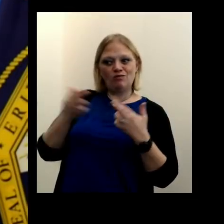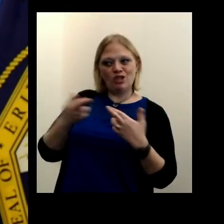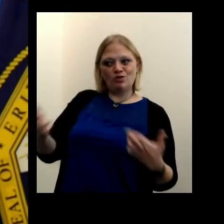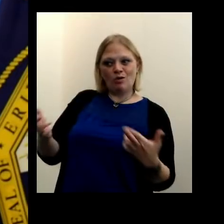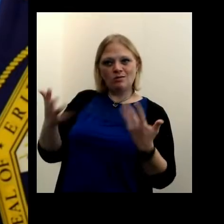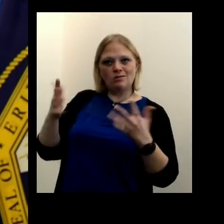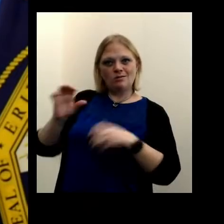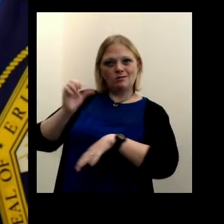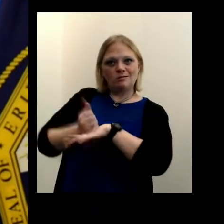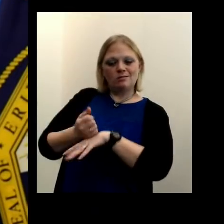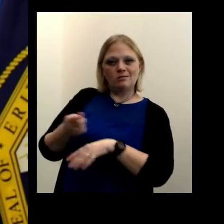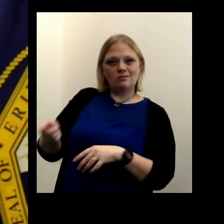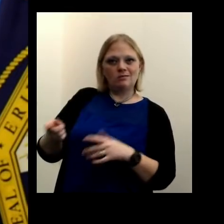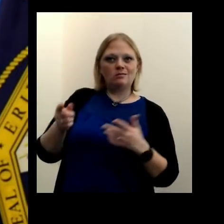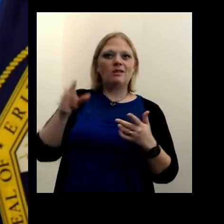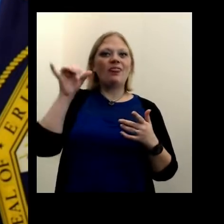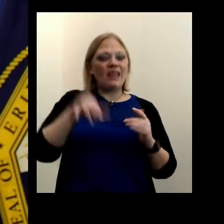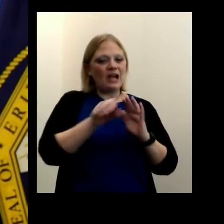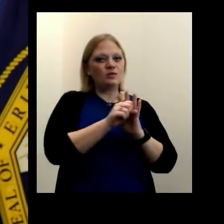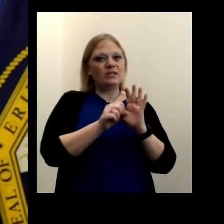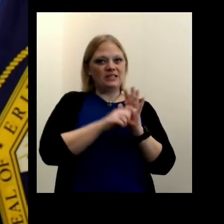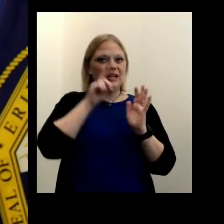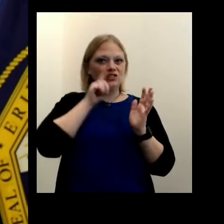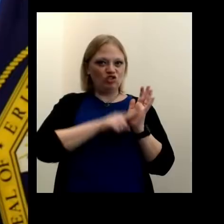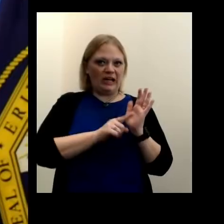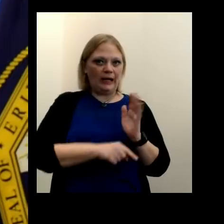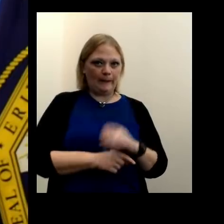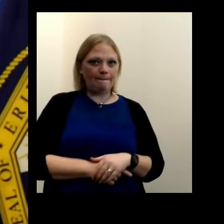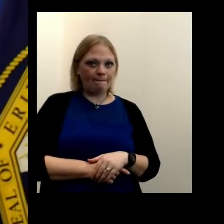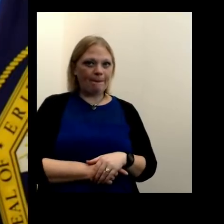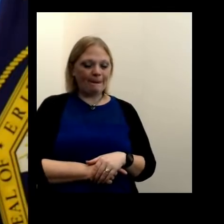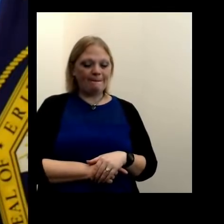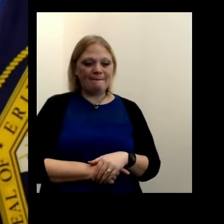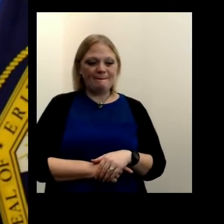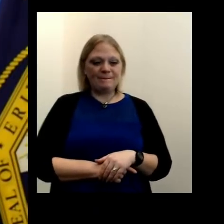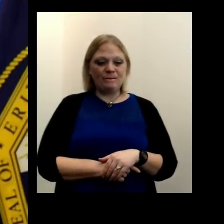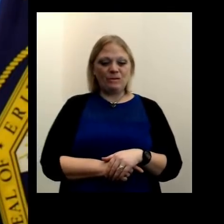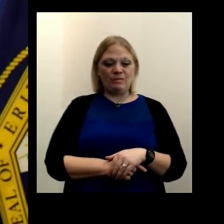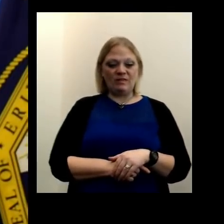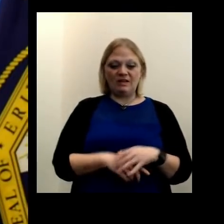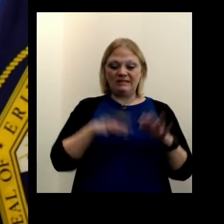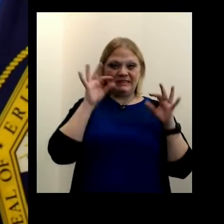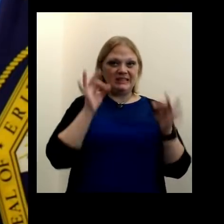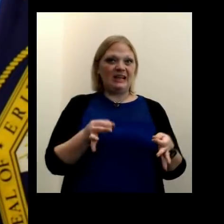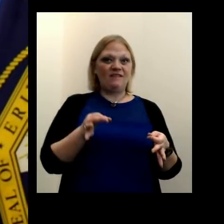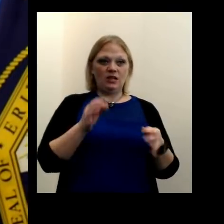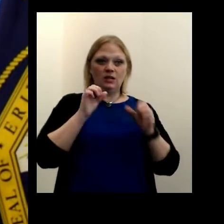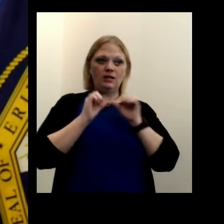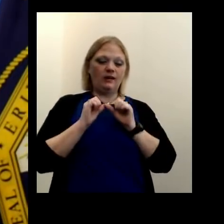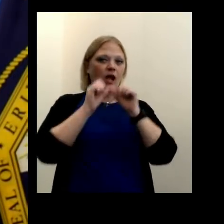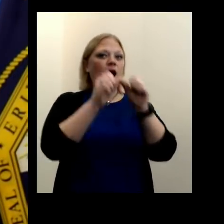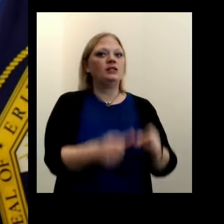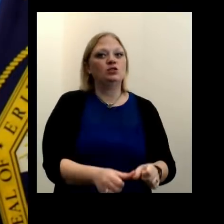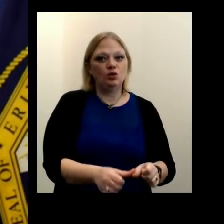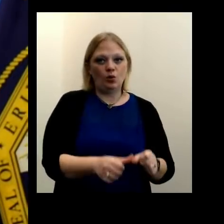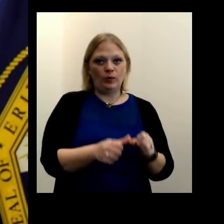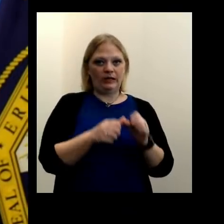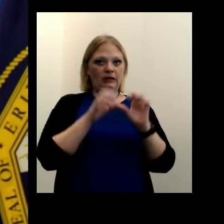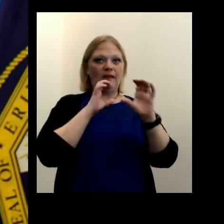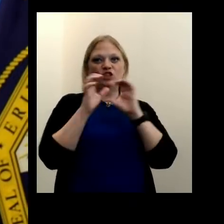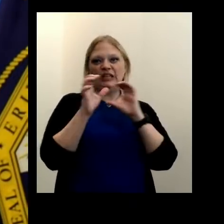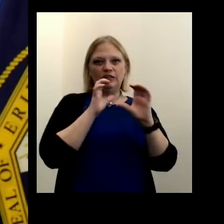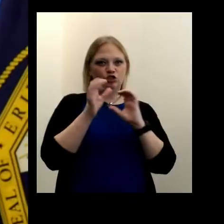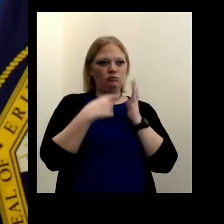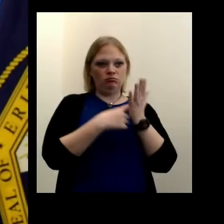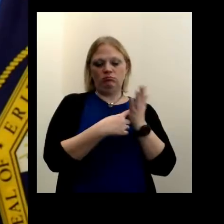place. So that's what the state's looking at. And it is I can tell you it's definitely an ongoing conversation, because it's been a conversation that we've